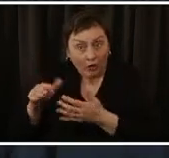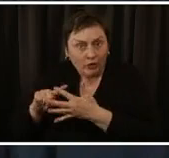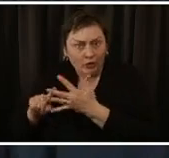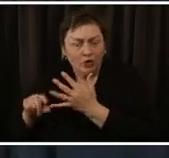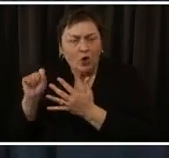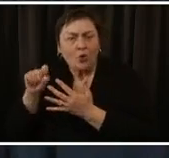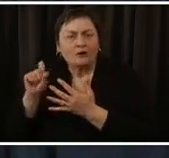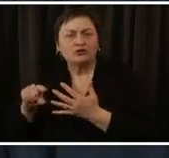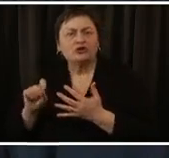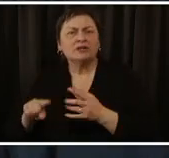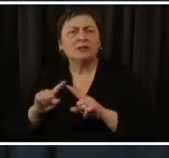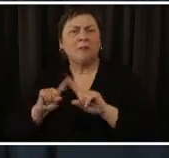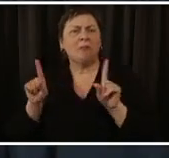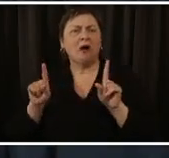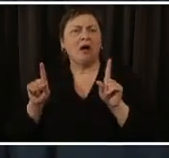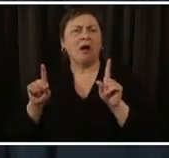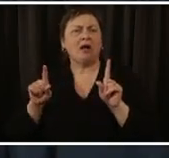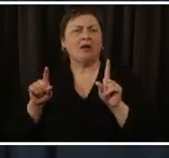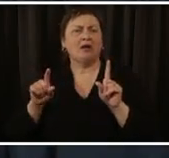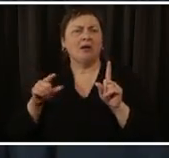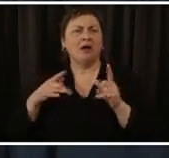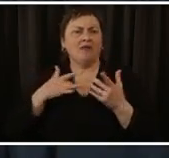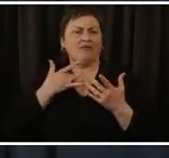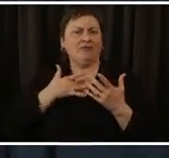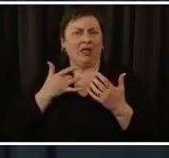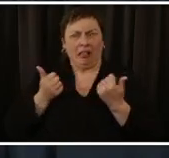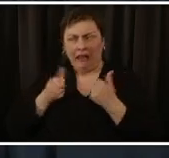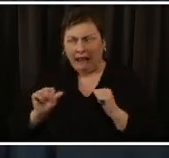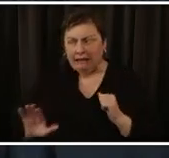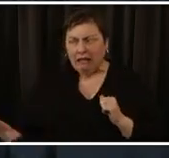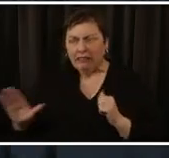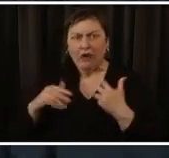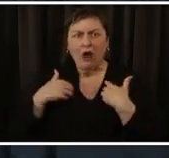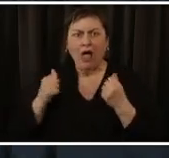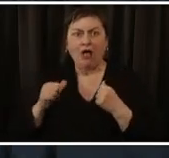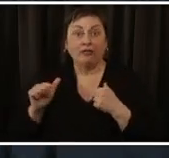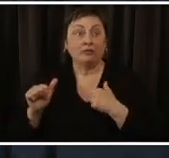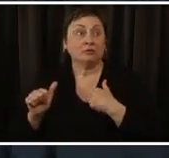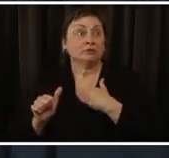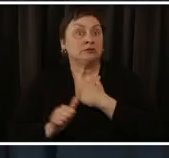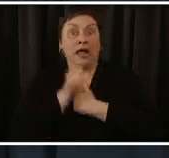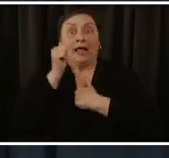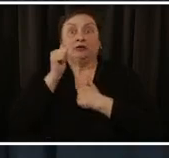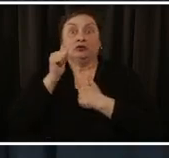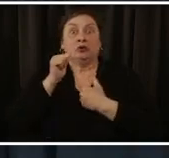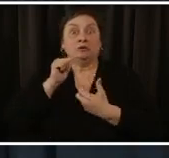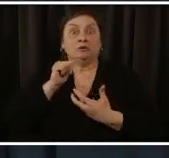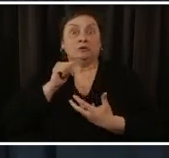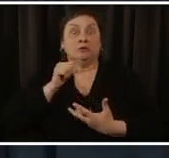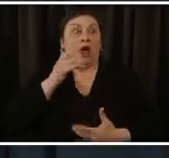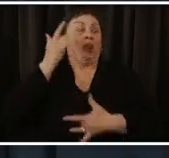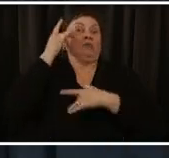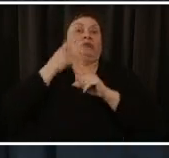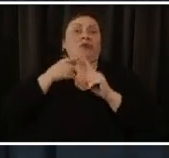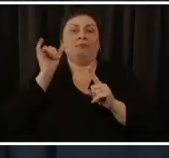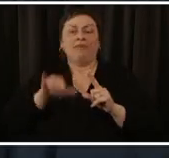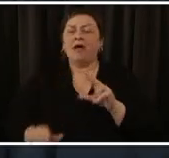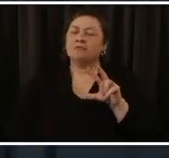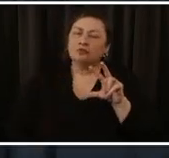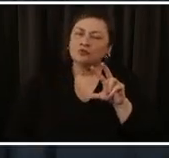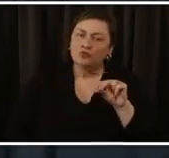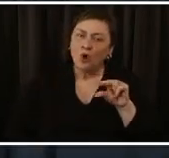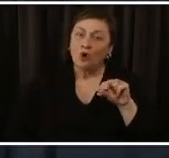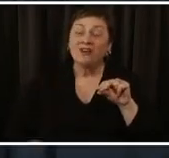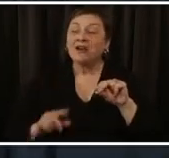that anybody's health was in any way jeopardized by these vaccinations. The worst case scenario is that they